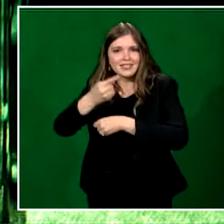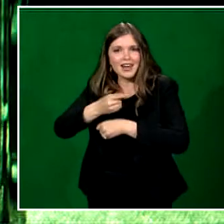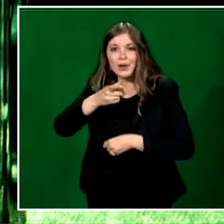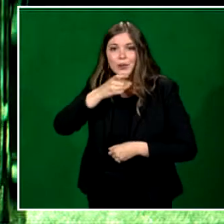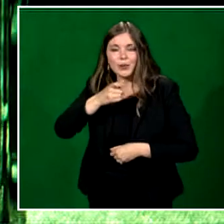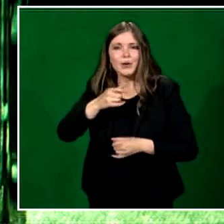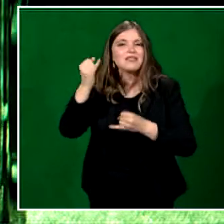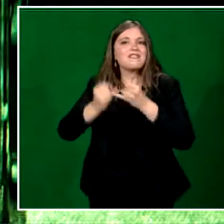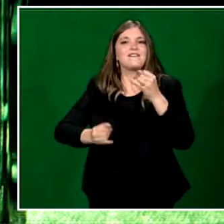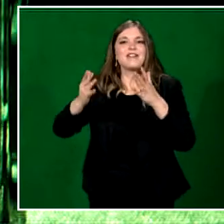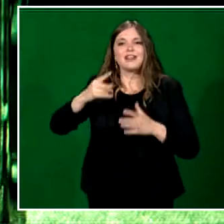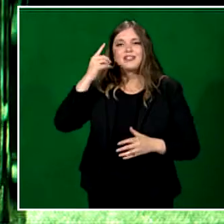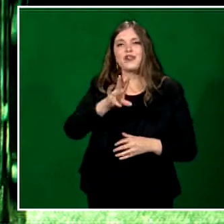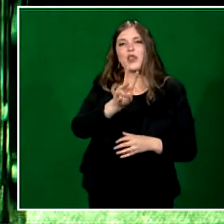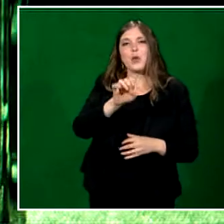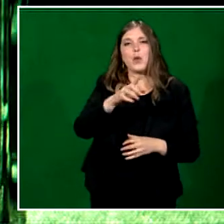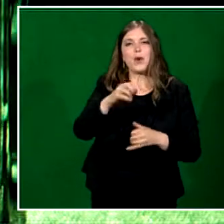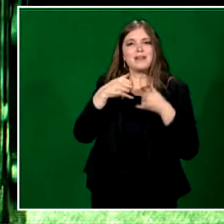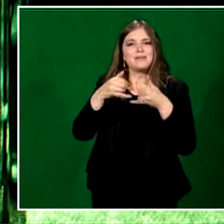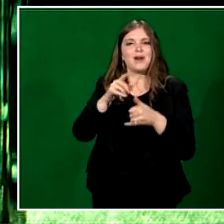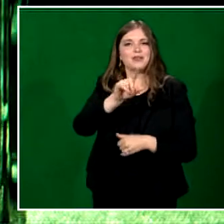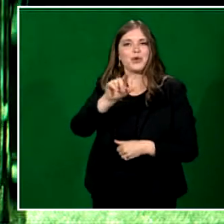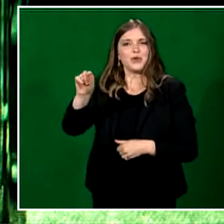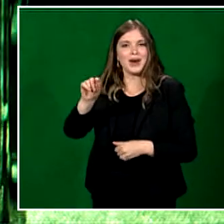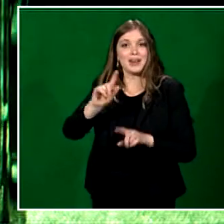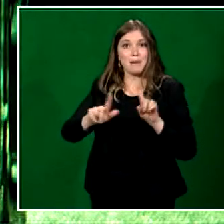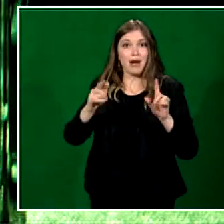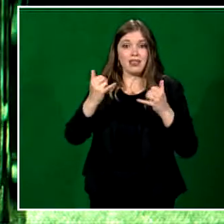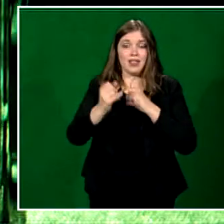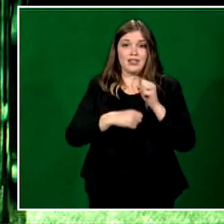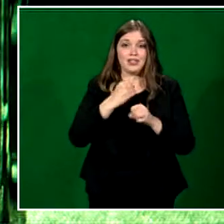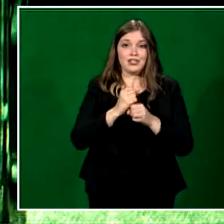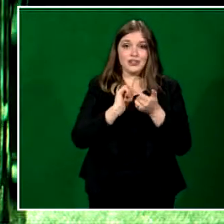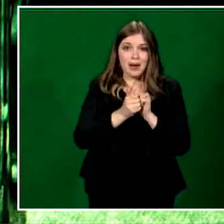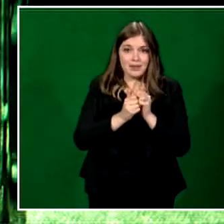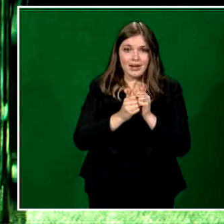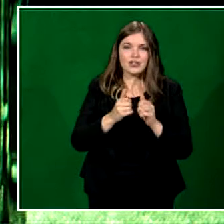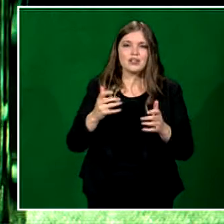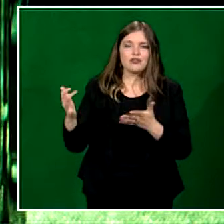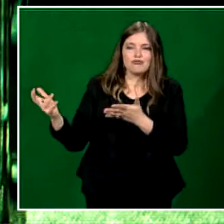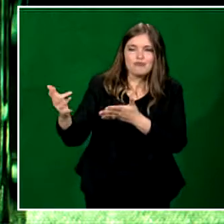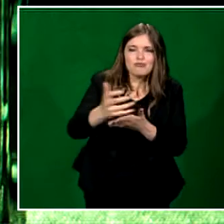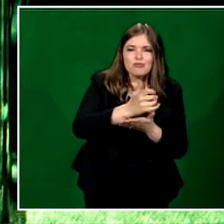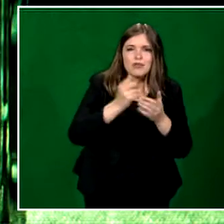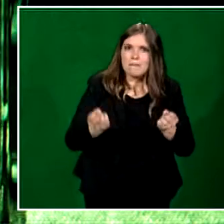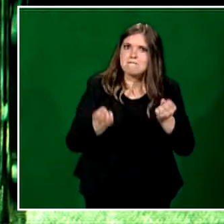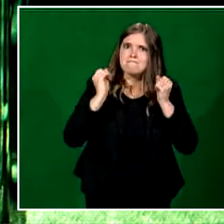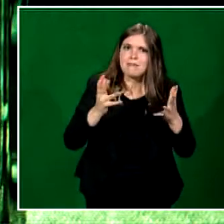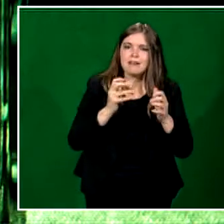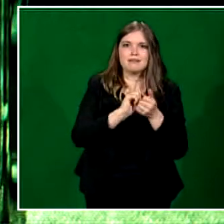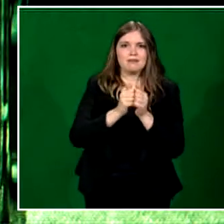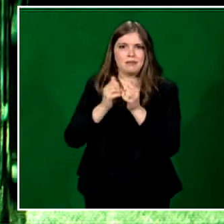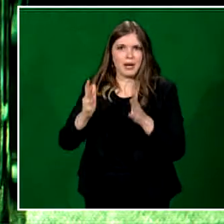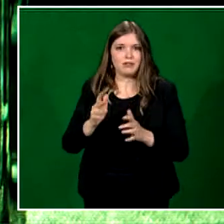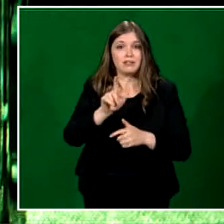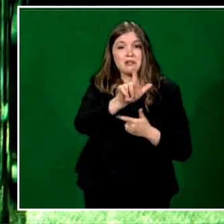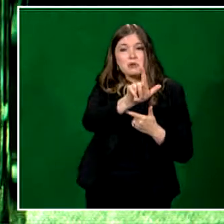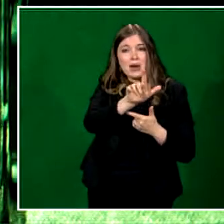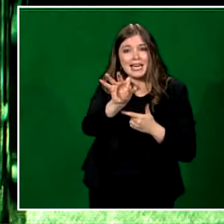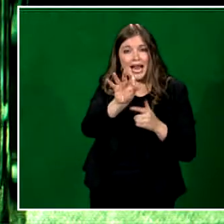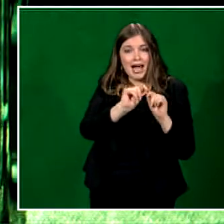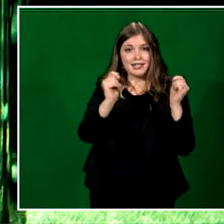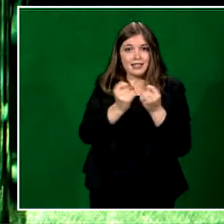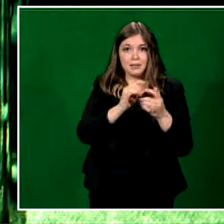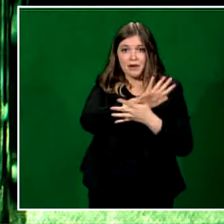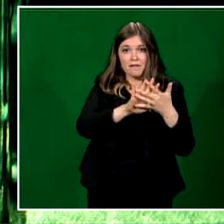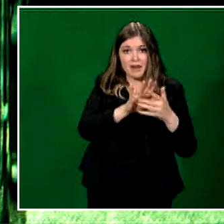Prize 2020, but this year's competition drew the largest field of competitors yet. 29 teams of 5